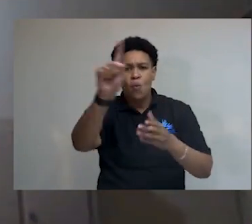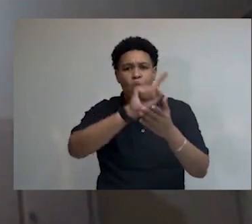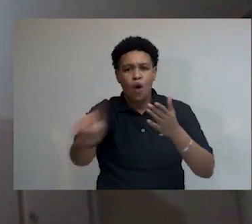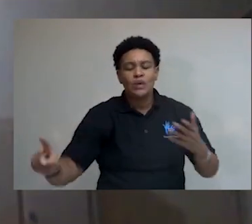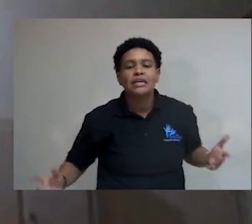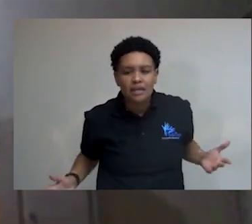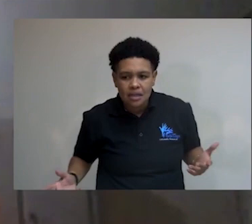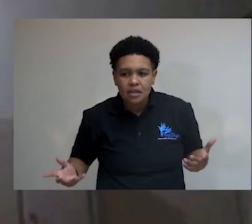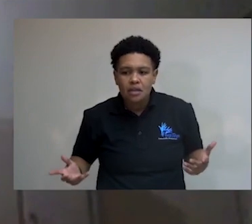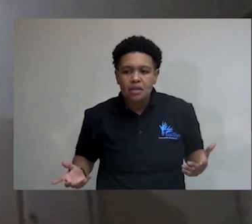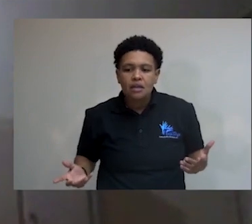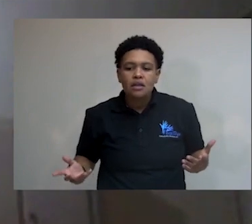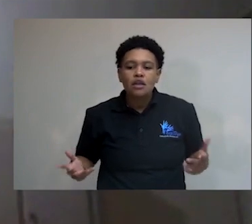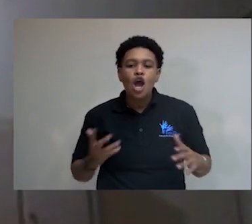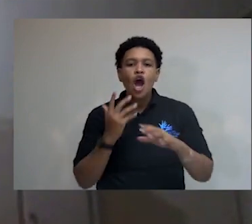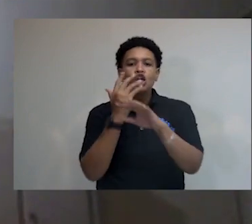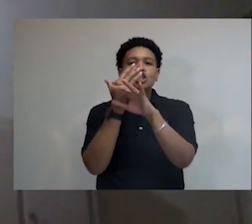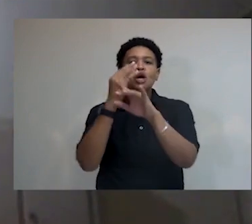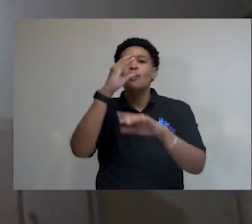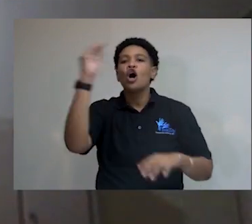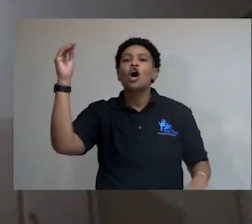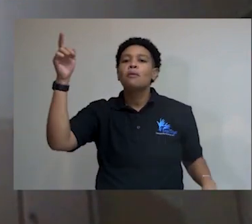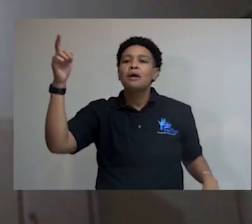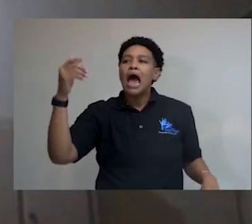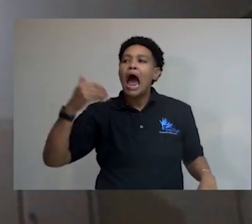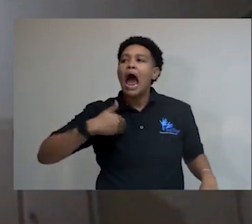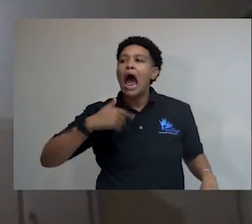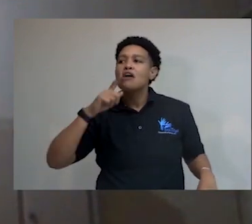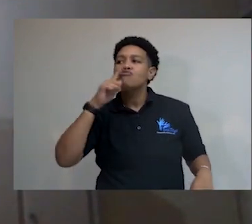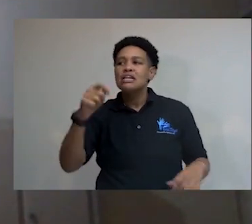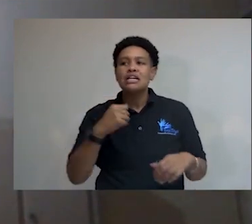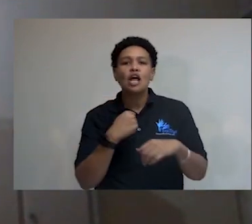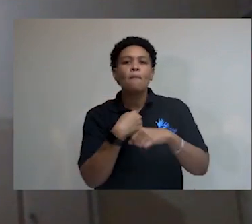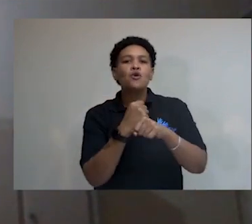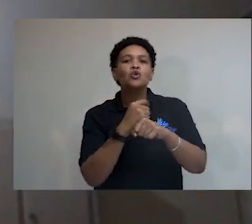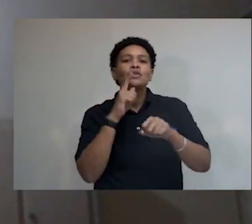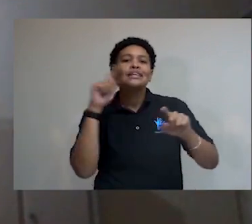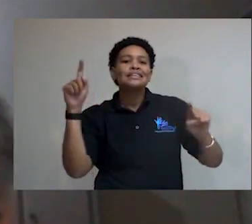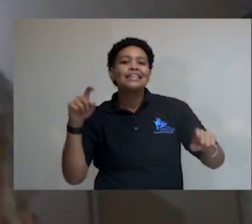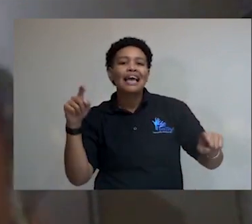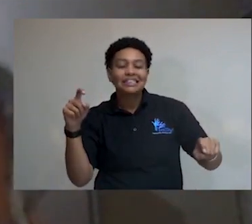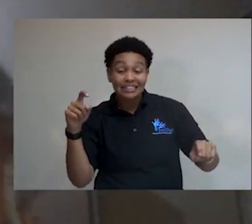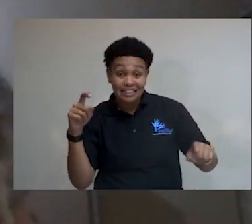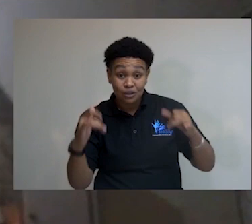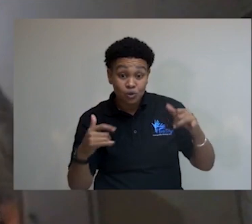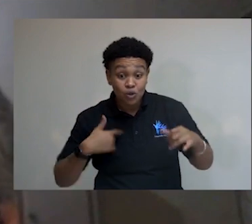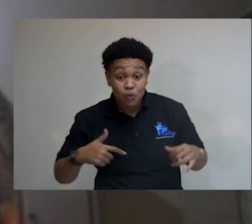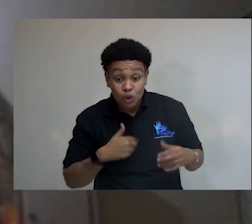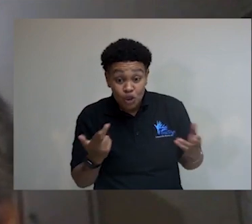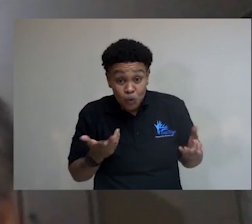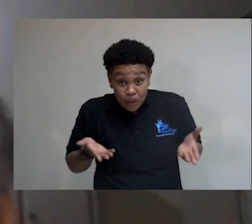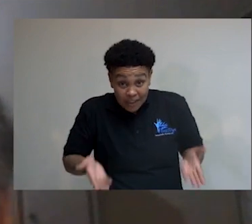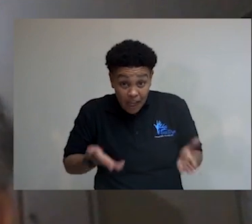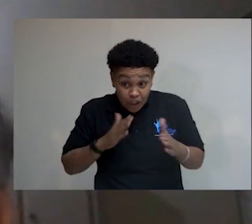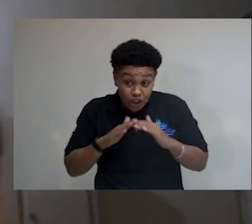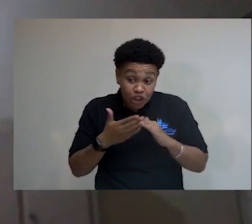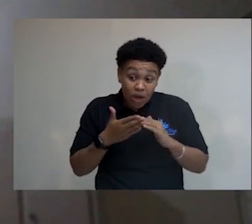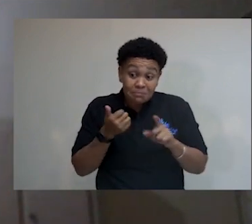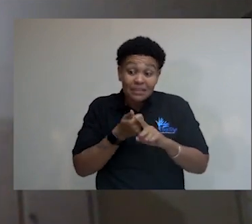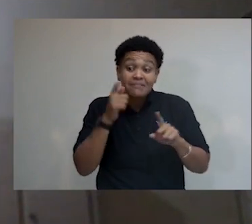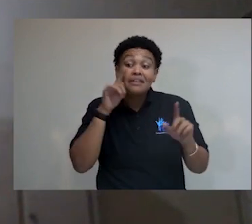week, a German company had produced a test which we use here